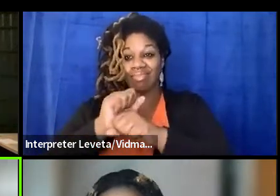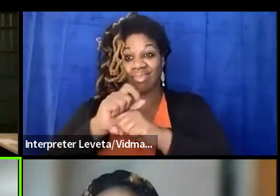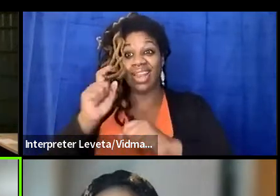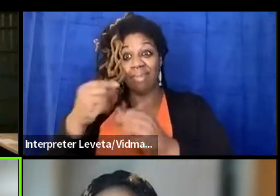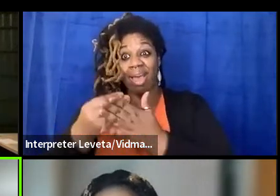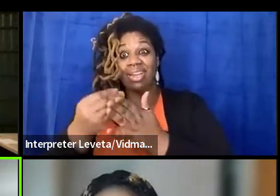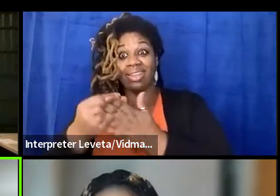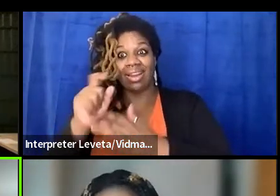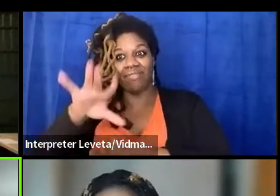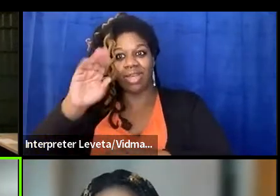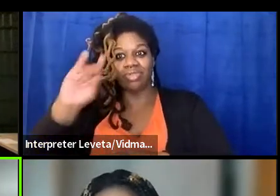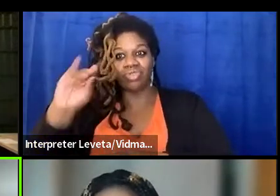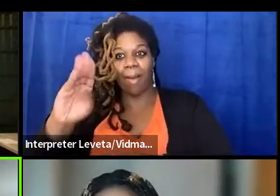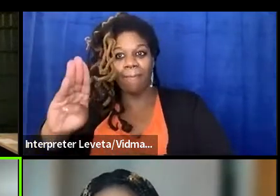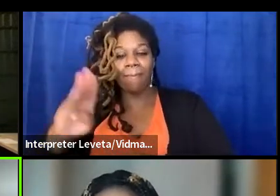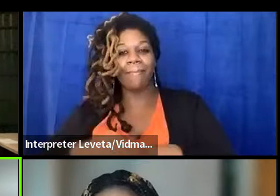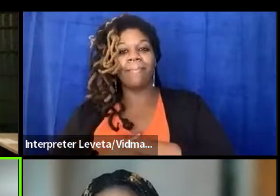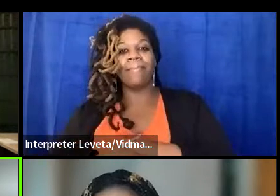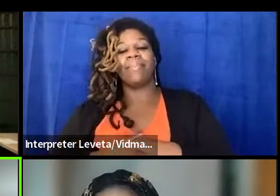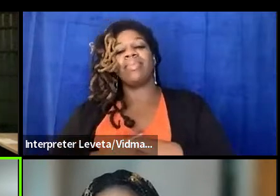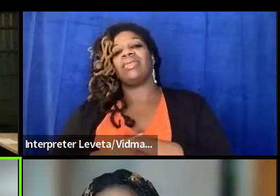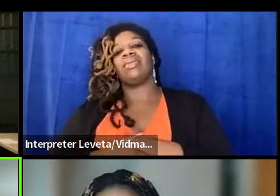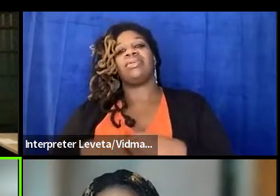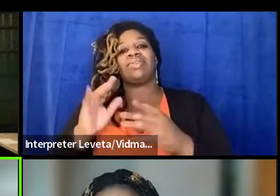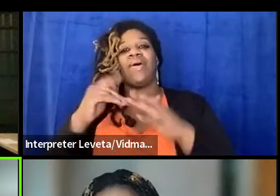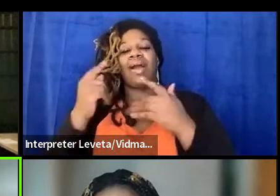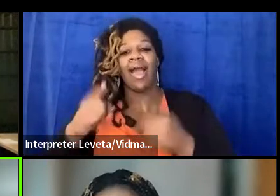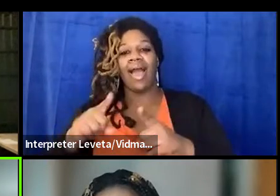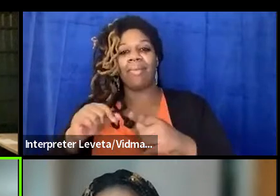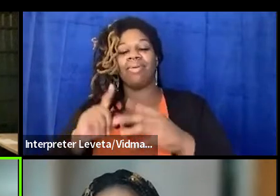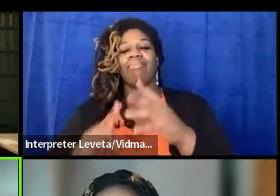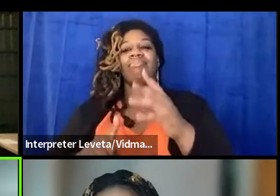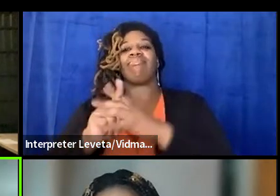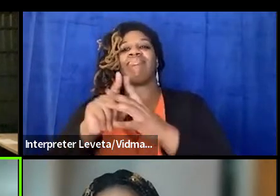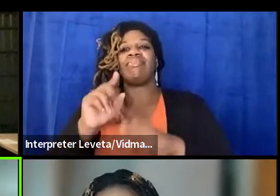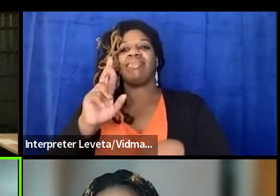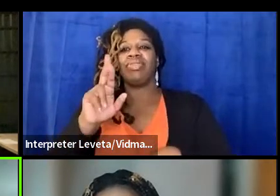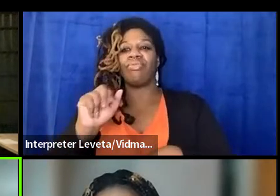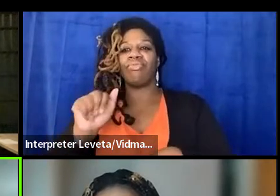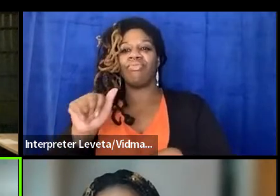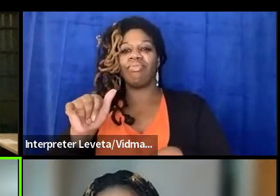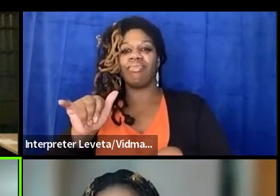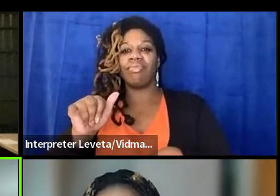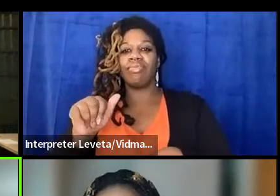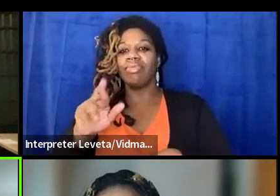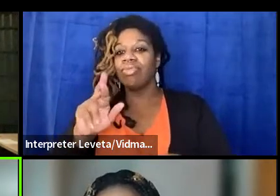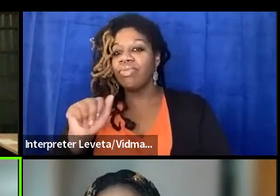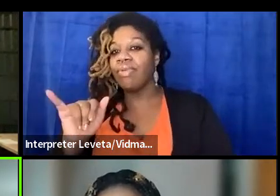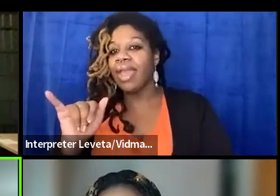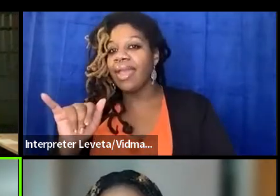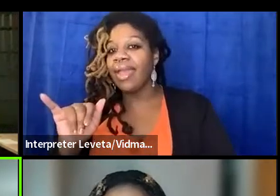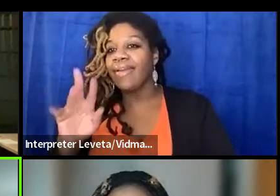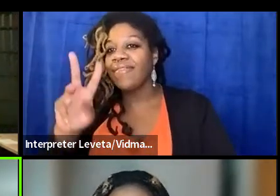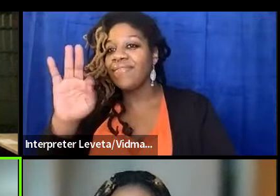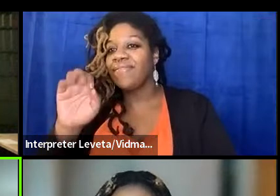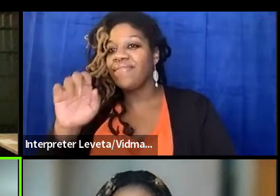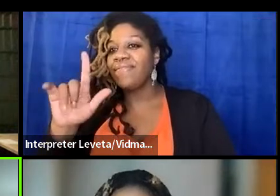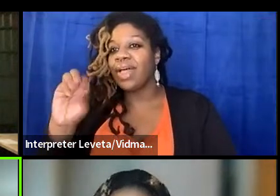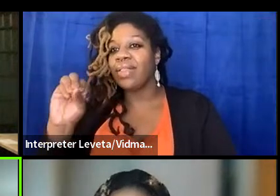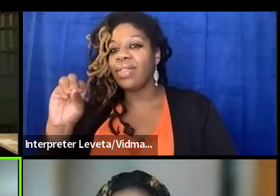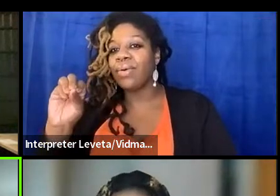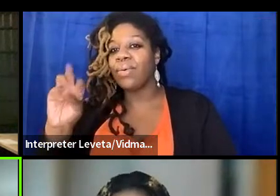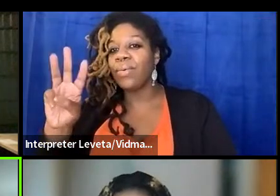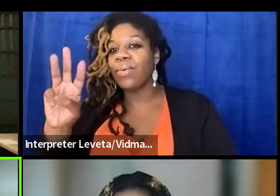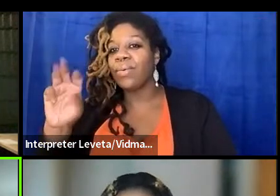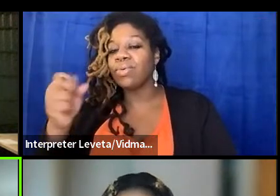find a job, and stumbled across the Ray Fellowship, which has been such a tremendous opportunity. The Ray Fellowship being a fellowship that helps recent graduates